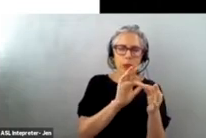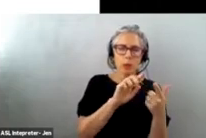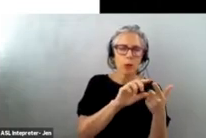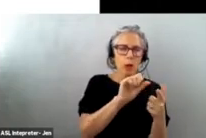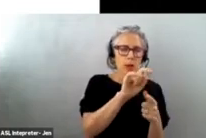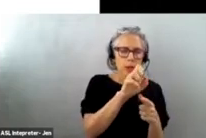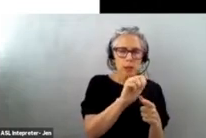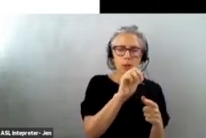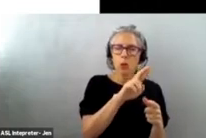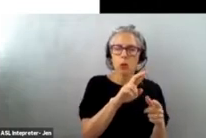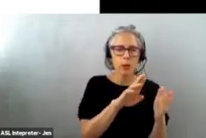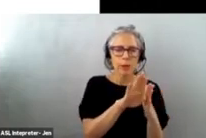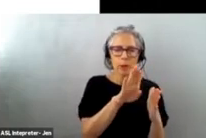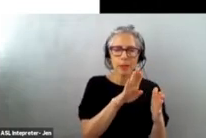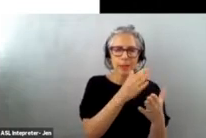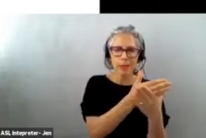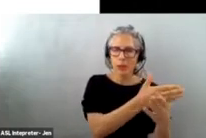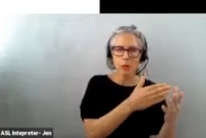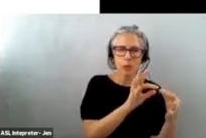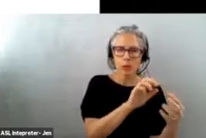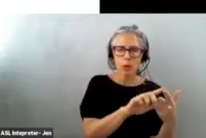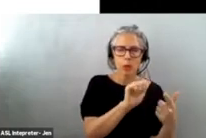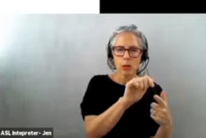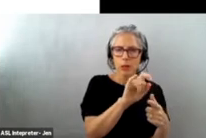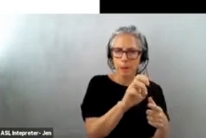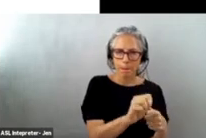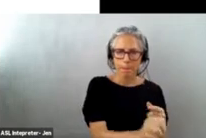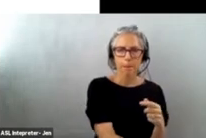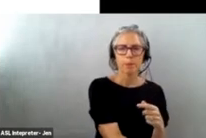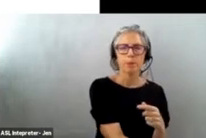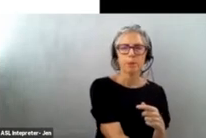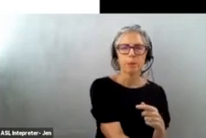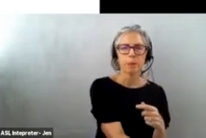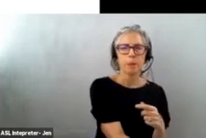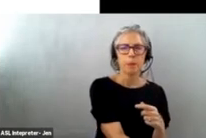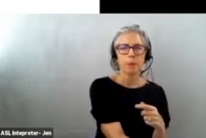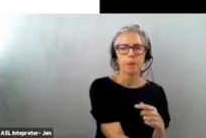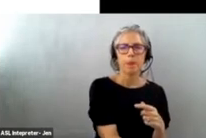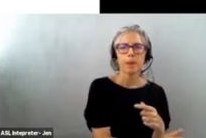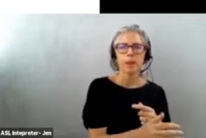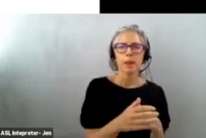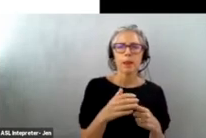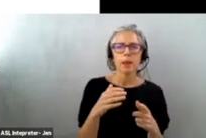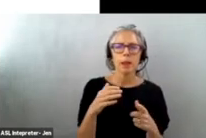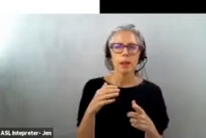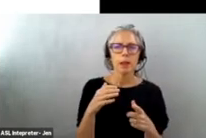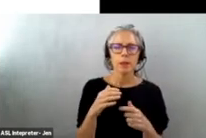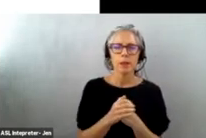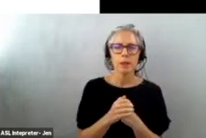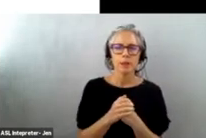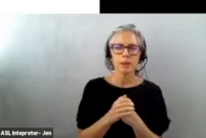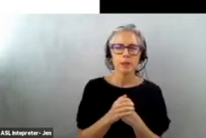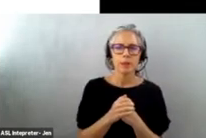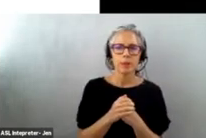developing interventions regarding autism. And one is that since around the 1940s, when research